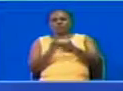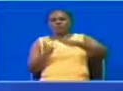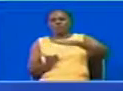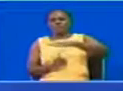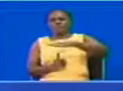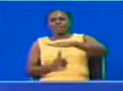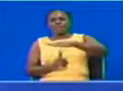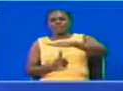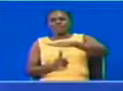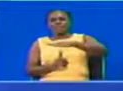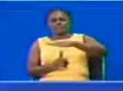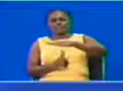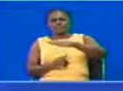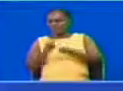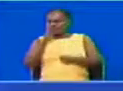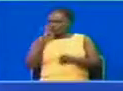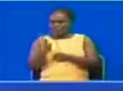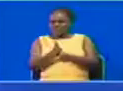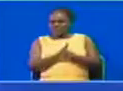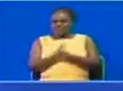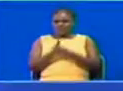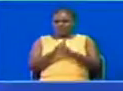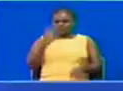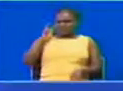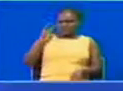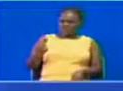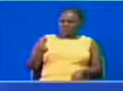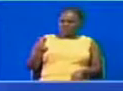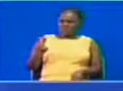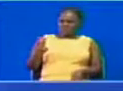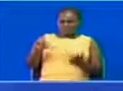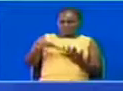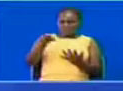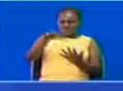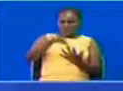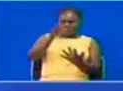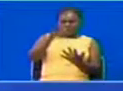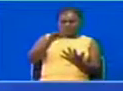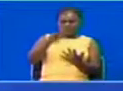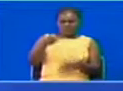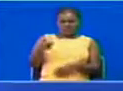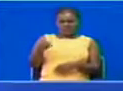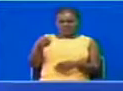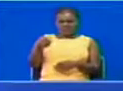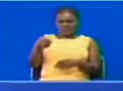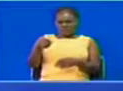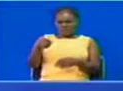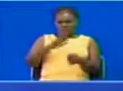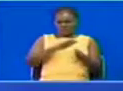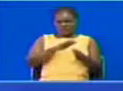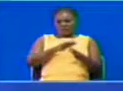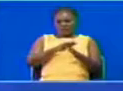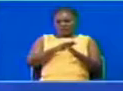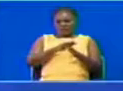this quite carefully, look at sample cases instead of, this is like a universal condemnation. Yeah. You